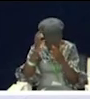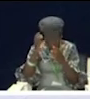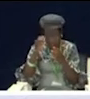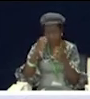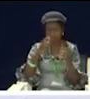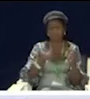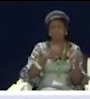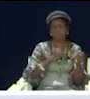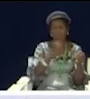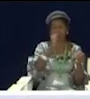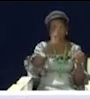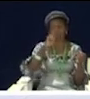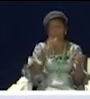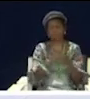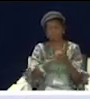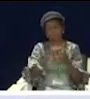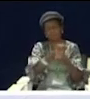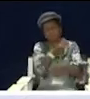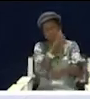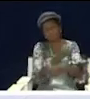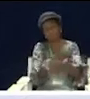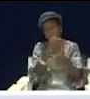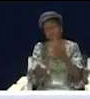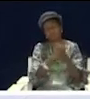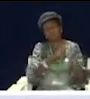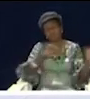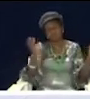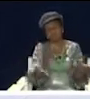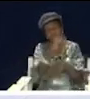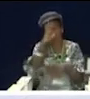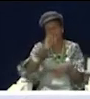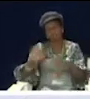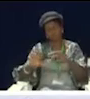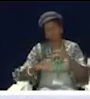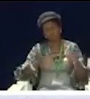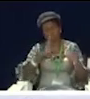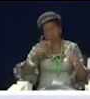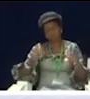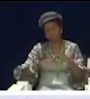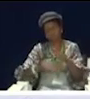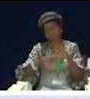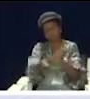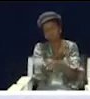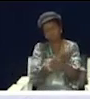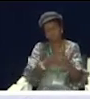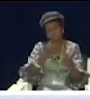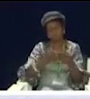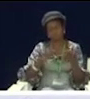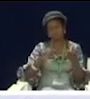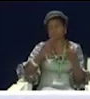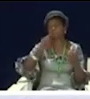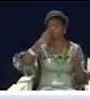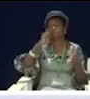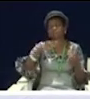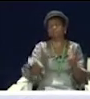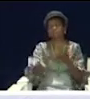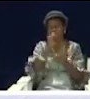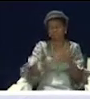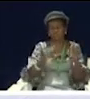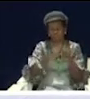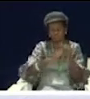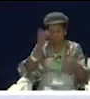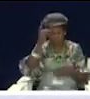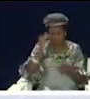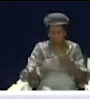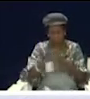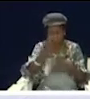And I'm using that authority which I gained by being under authority to command that every demon that